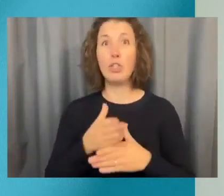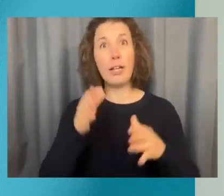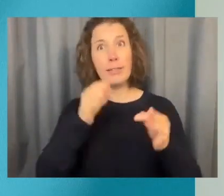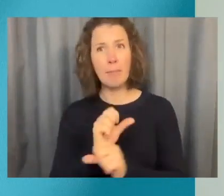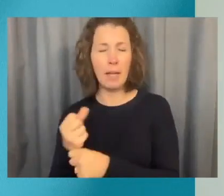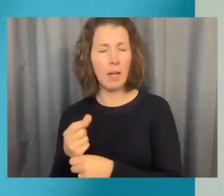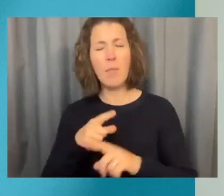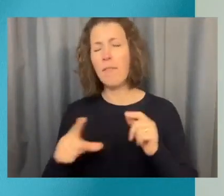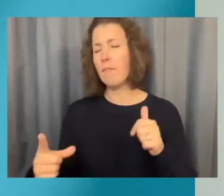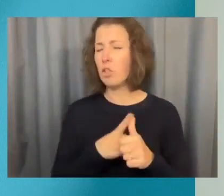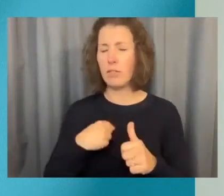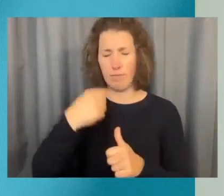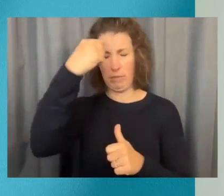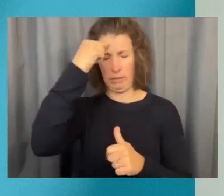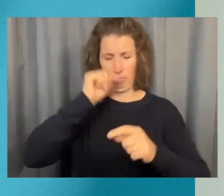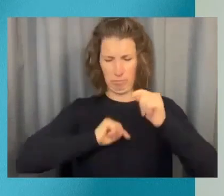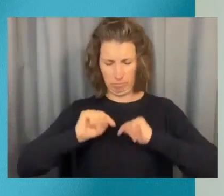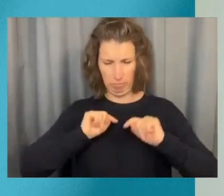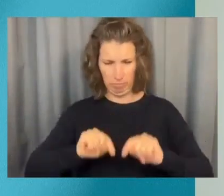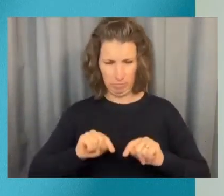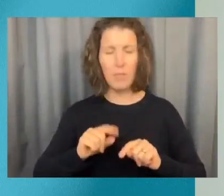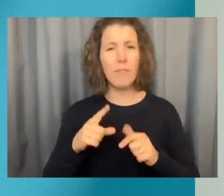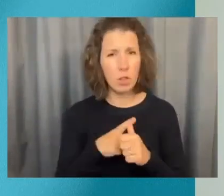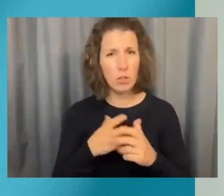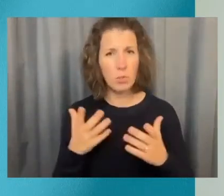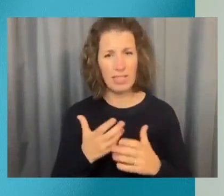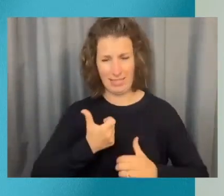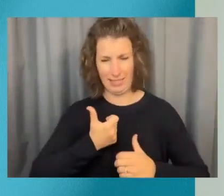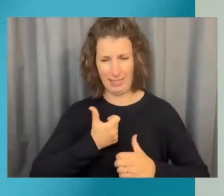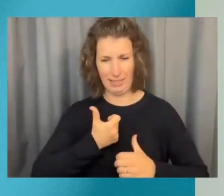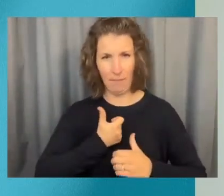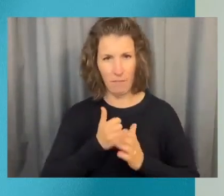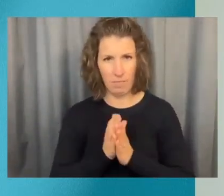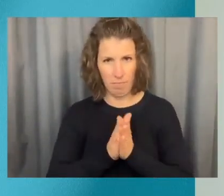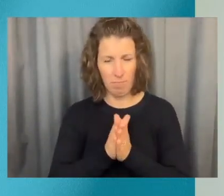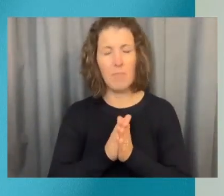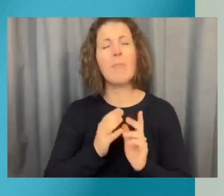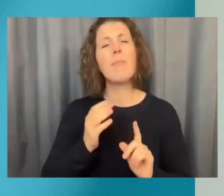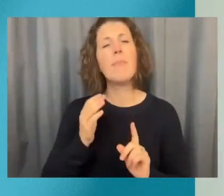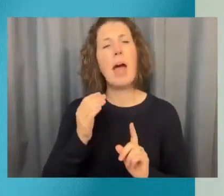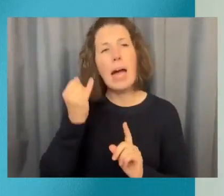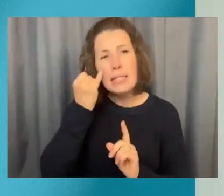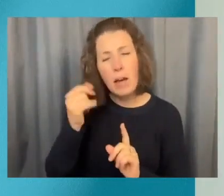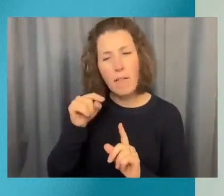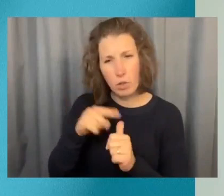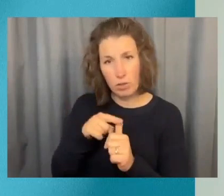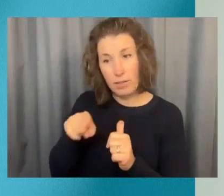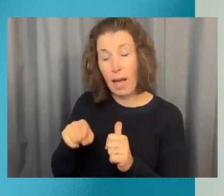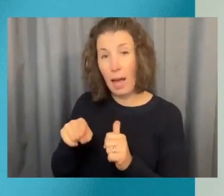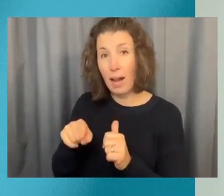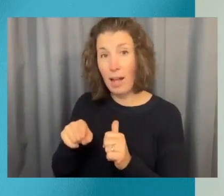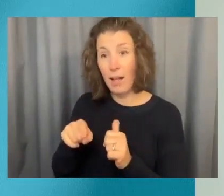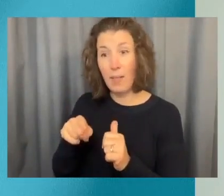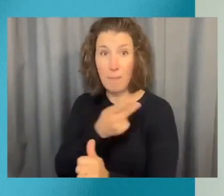the principles upon it's based, which is self-determination, like the idea that patients have like some agency in the decisions that they